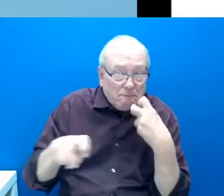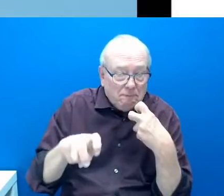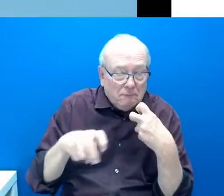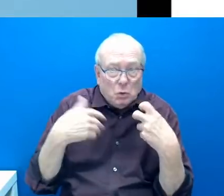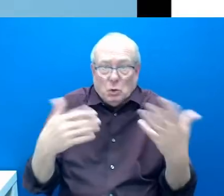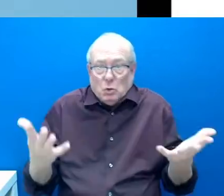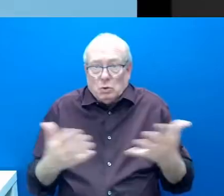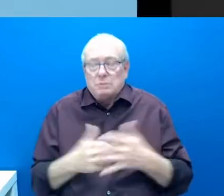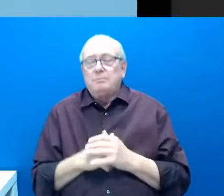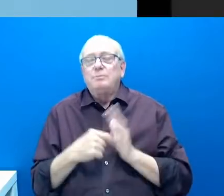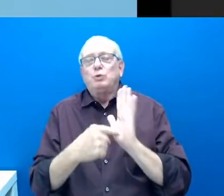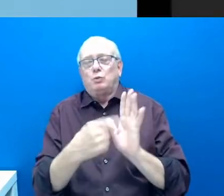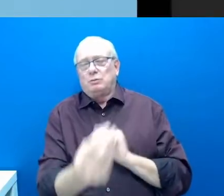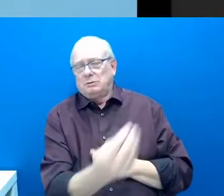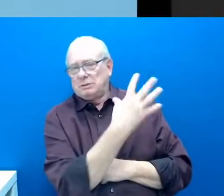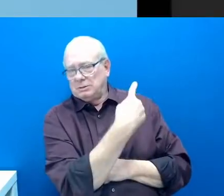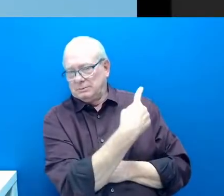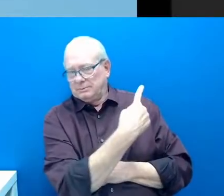next slide, please.